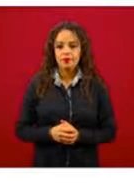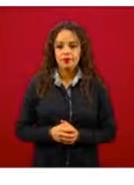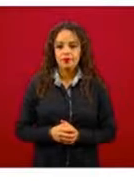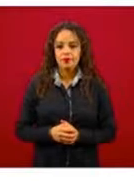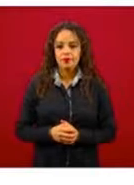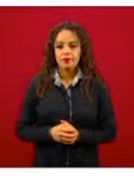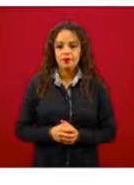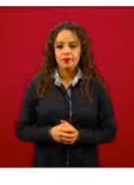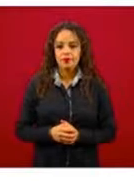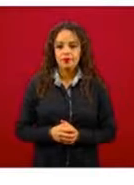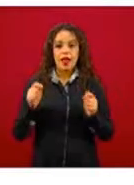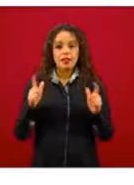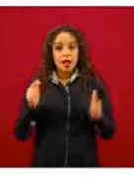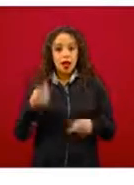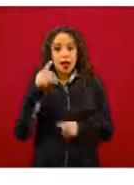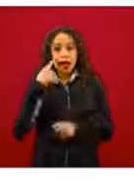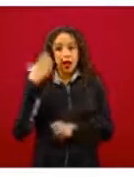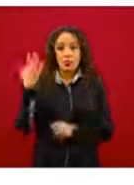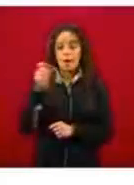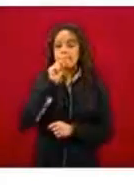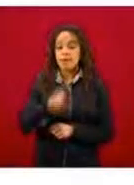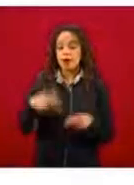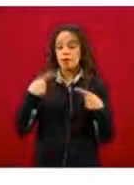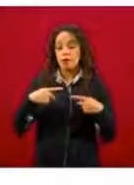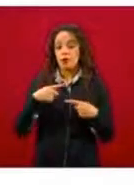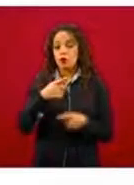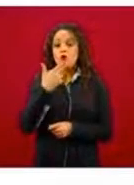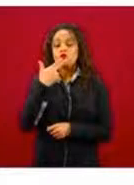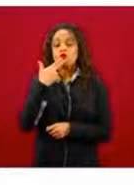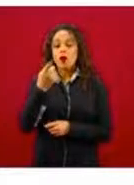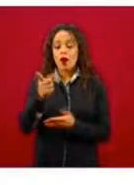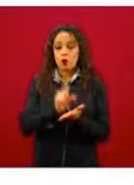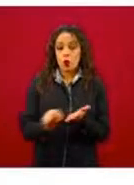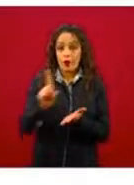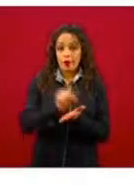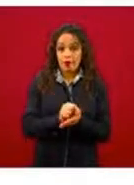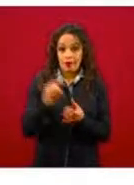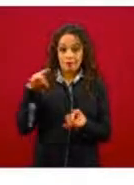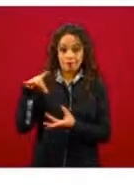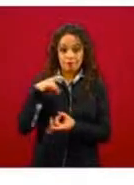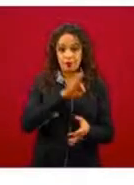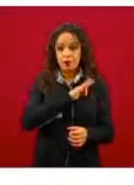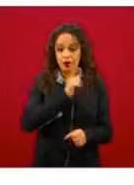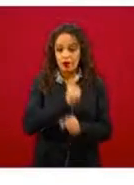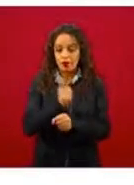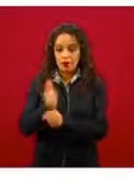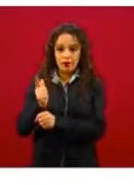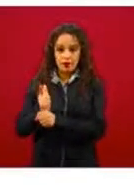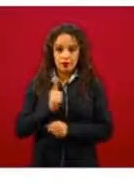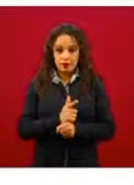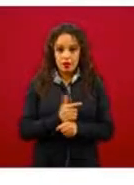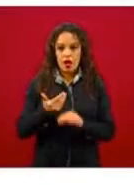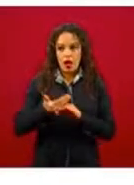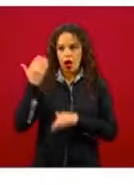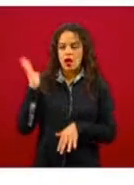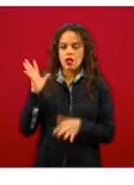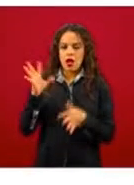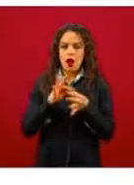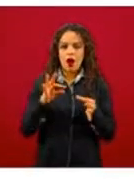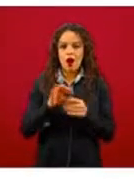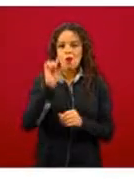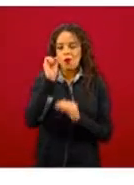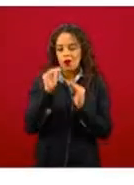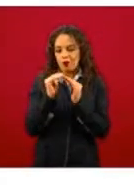grow. In Tlaxcala, you can see a small increment on the Twitter users, which could